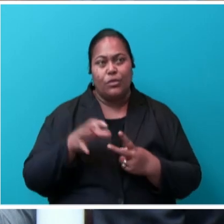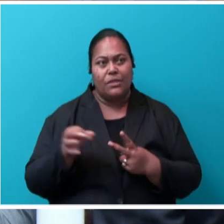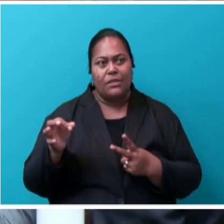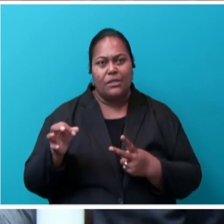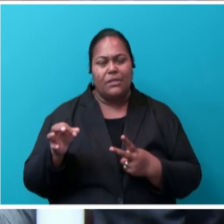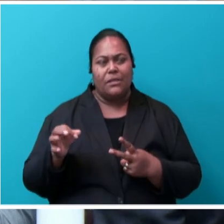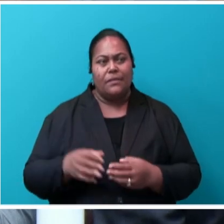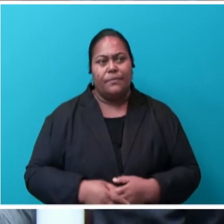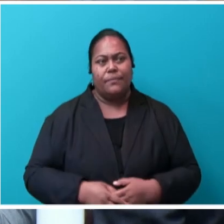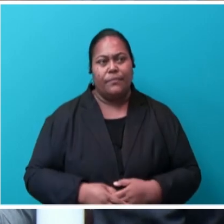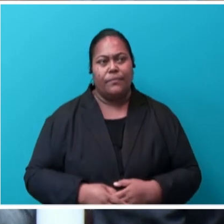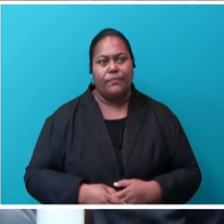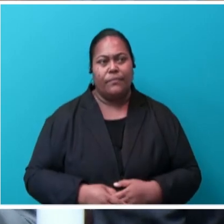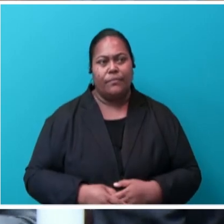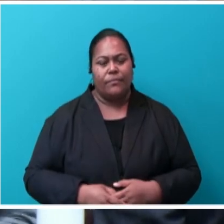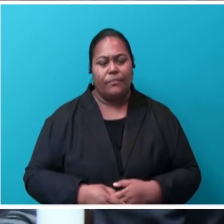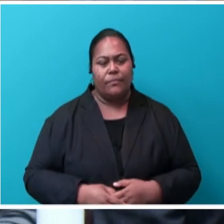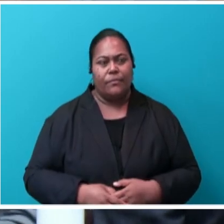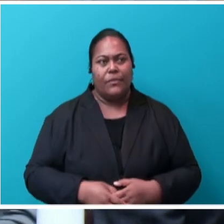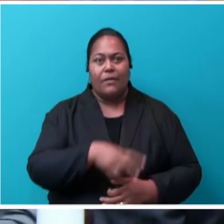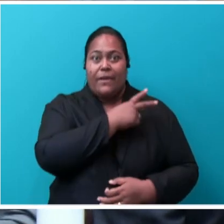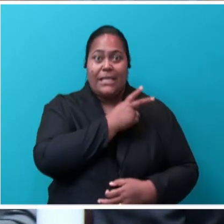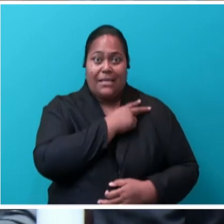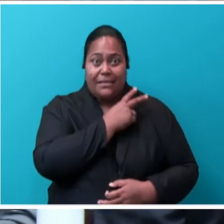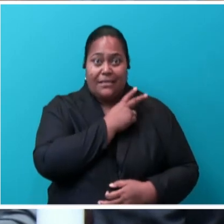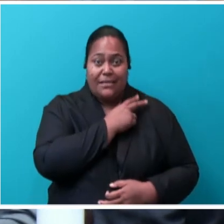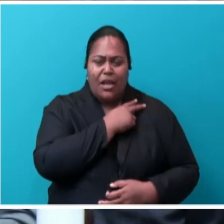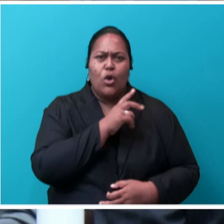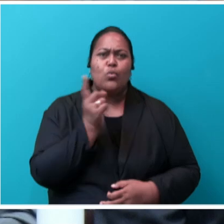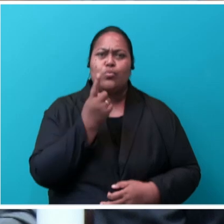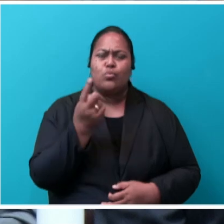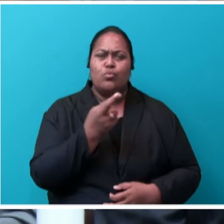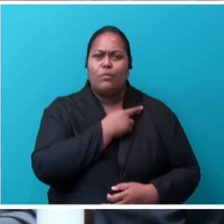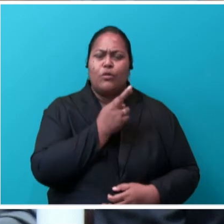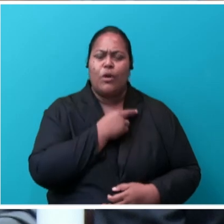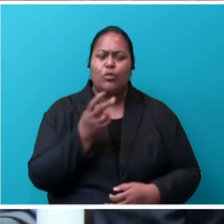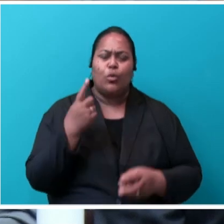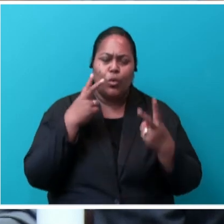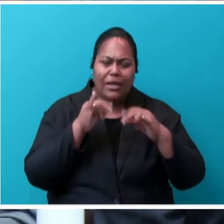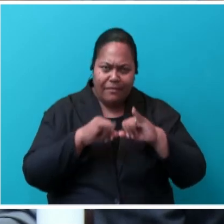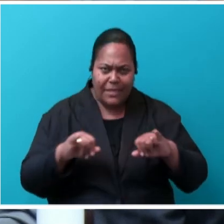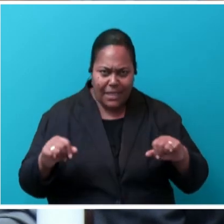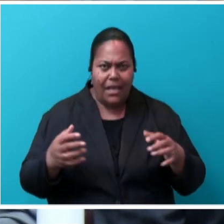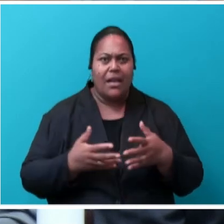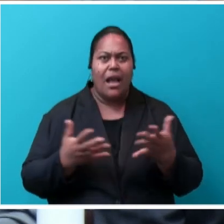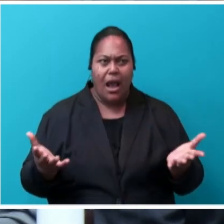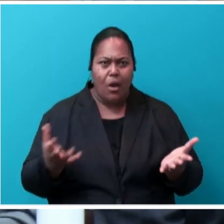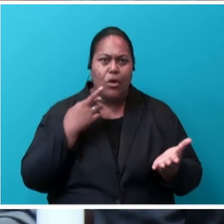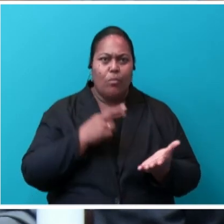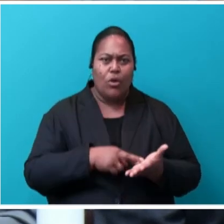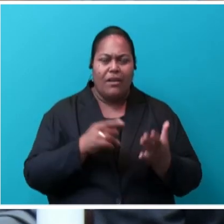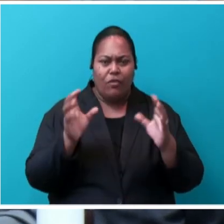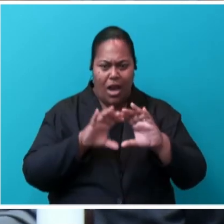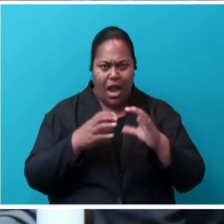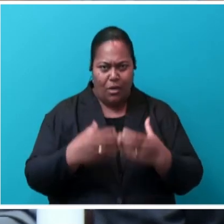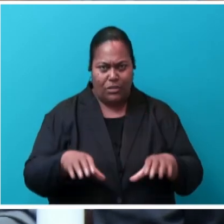inspectors to investigate and report upon the manner in which the councils are exercising all or any of the functions under